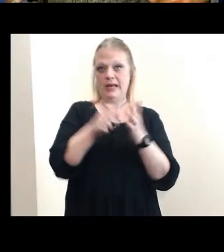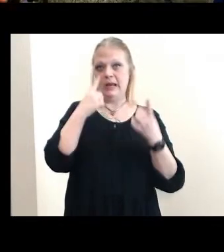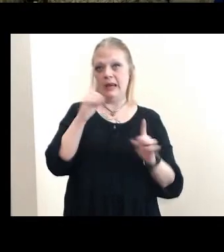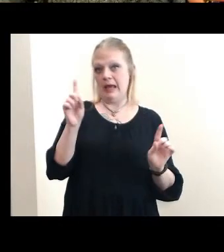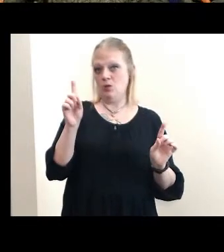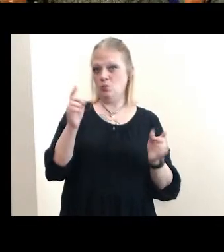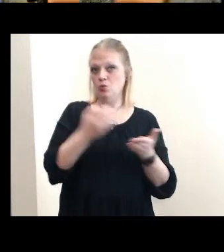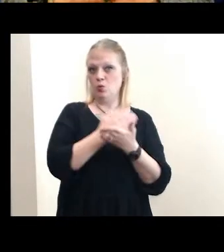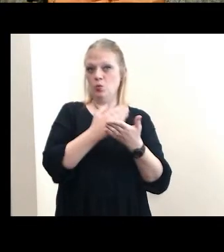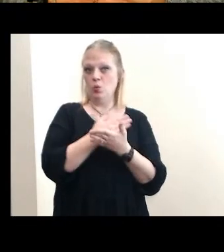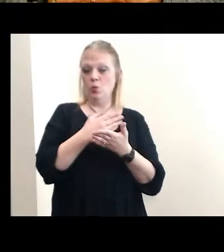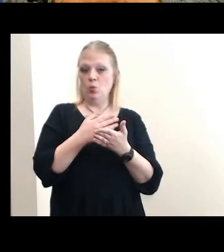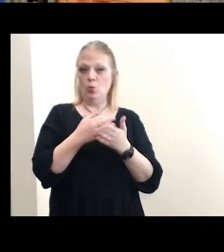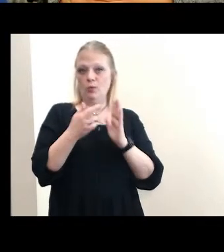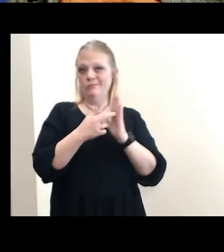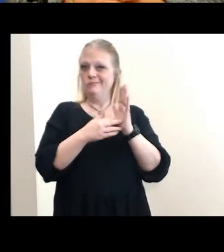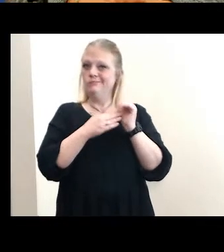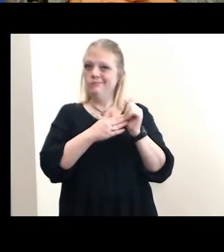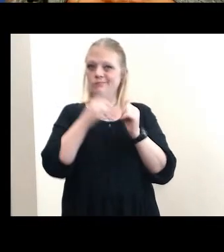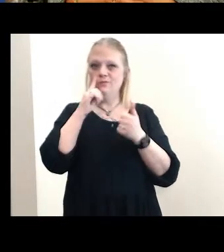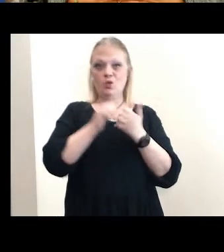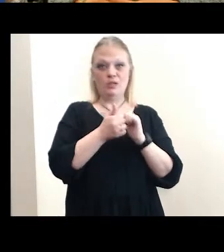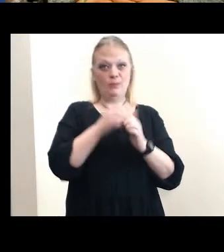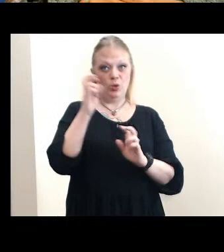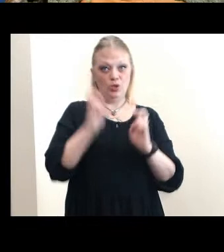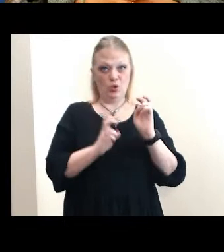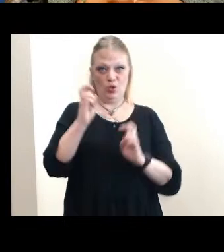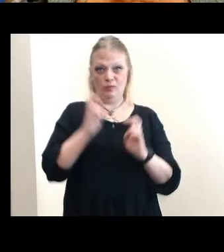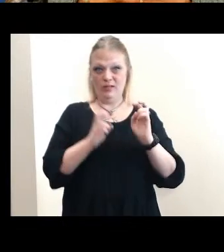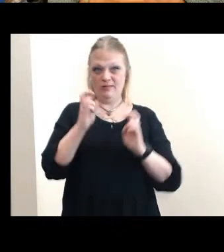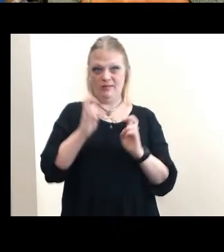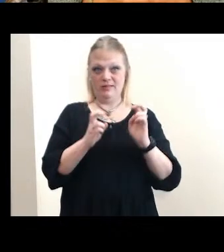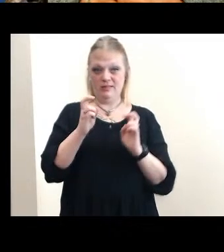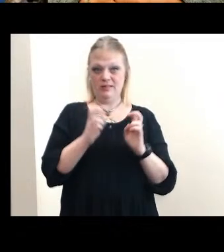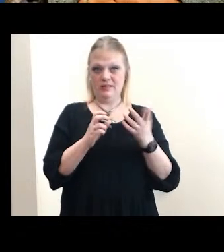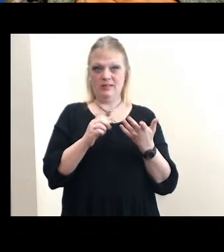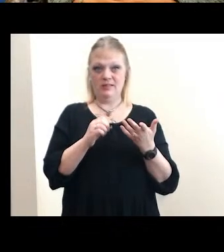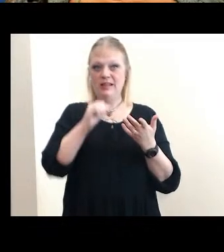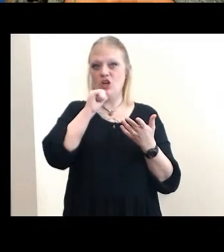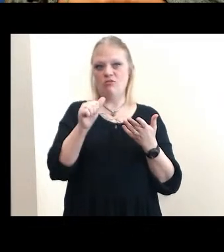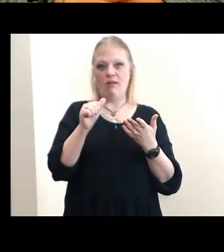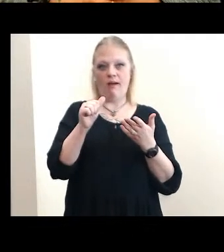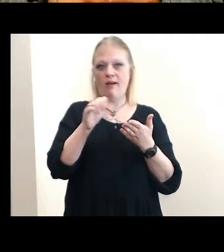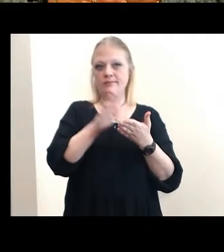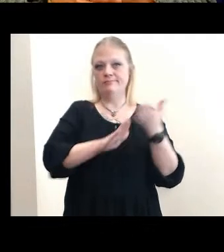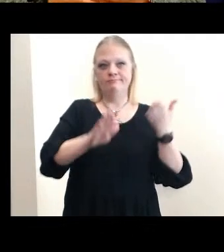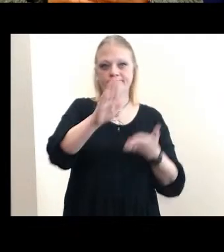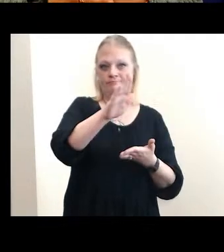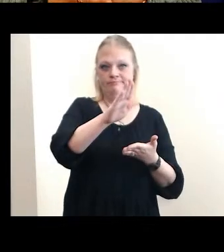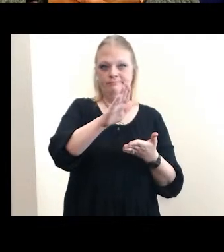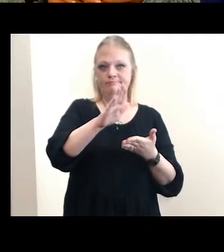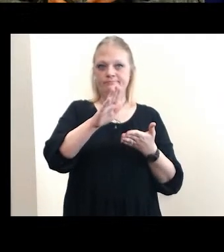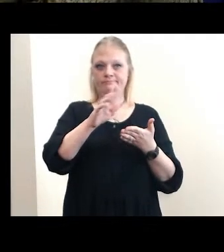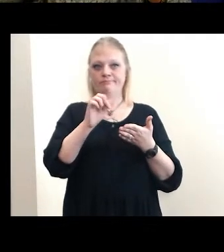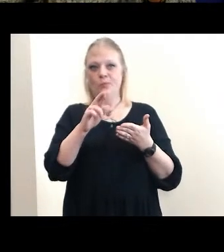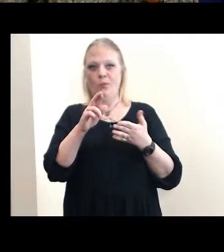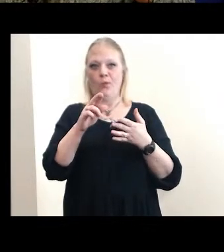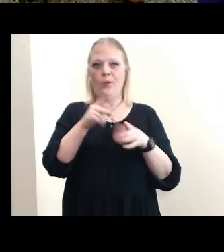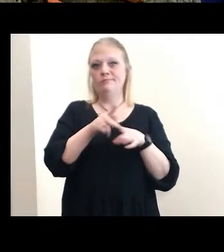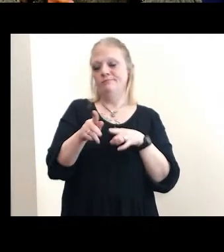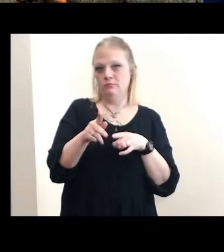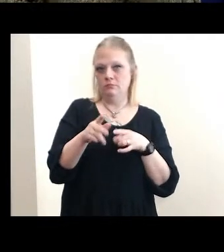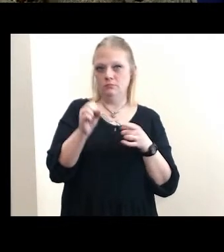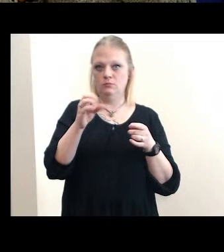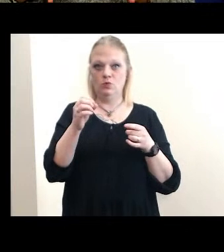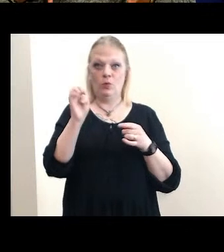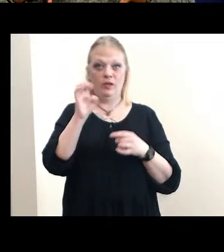new guidance for sports tournaments that are non-professional and non-collegiate. So in Erie County,